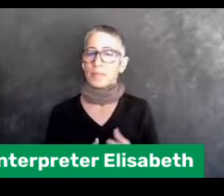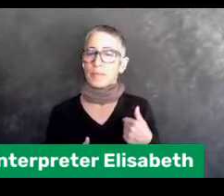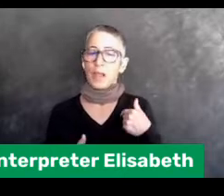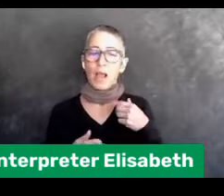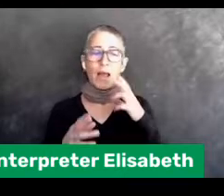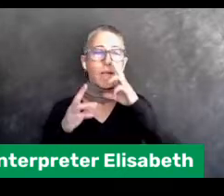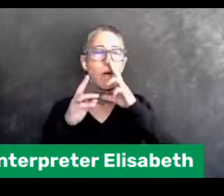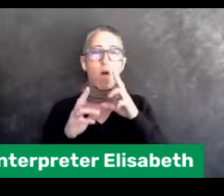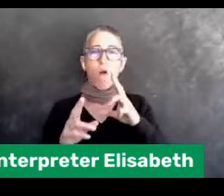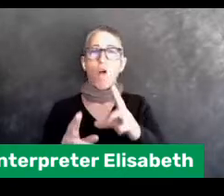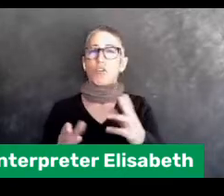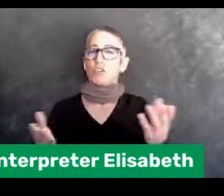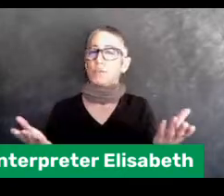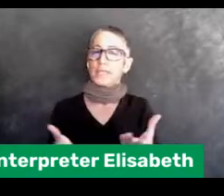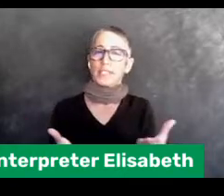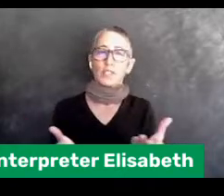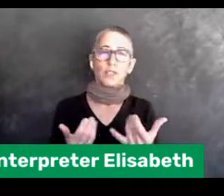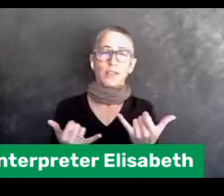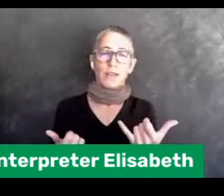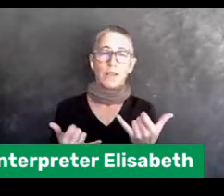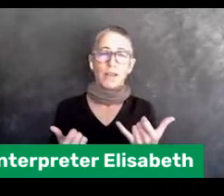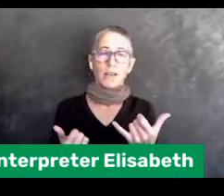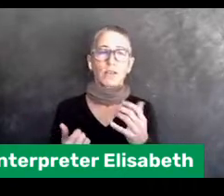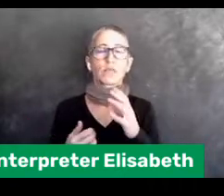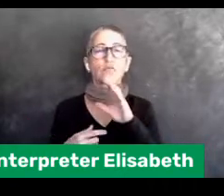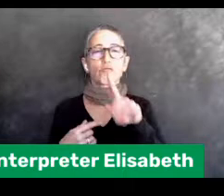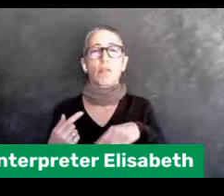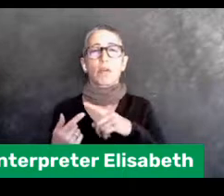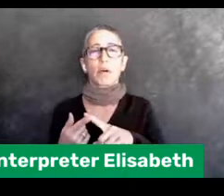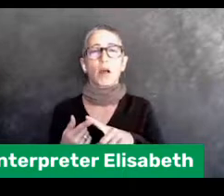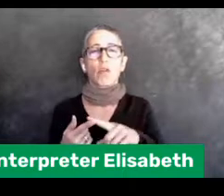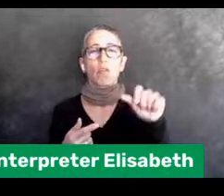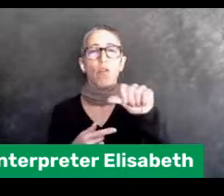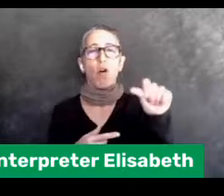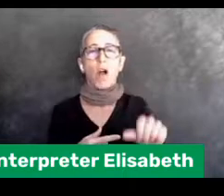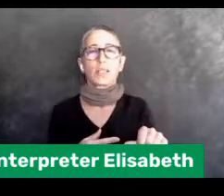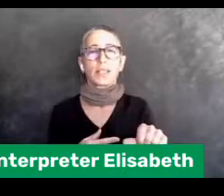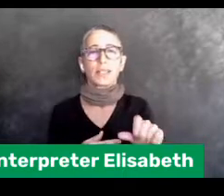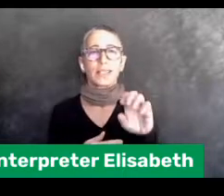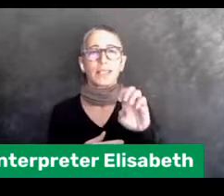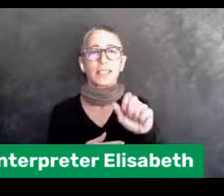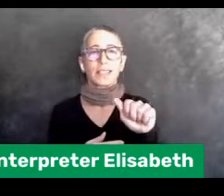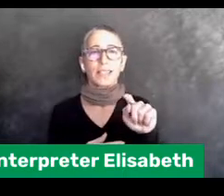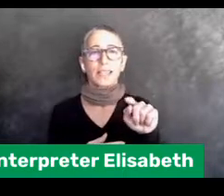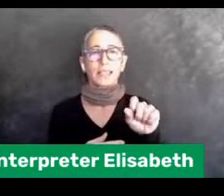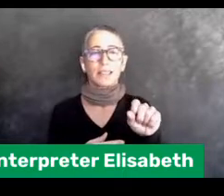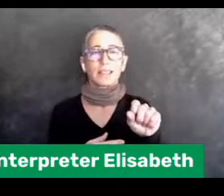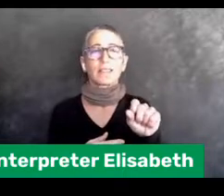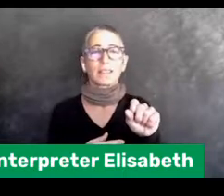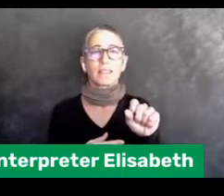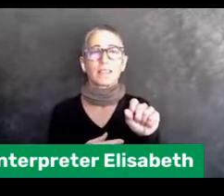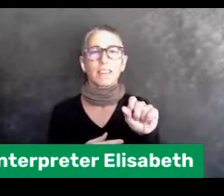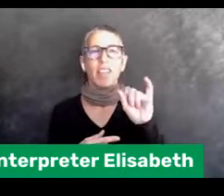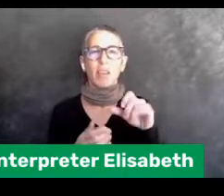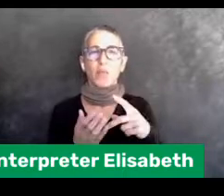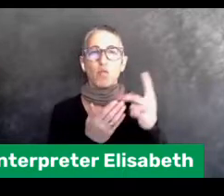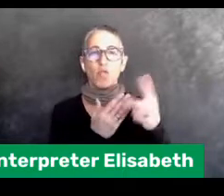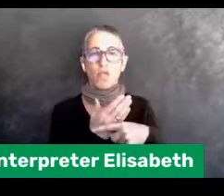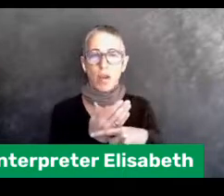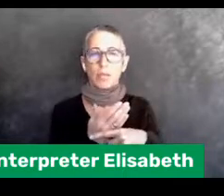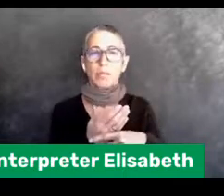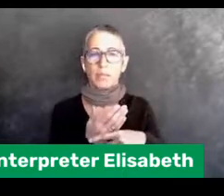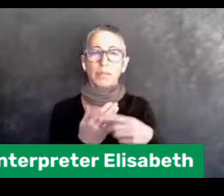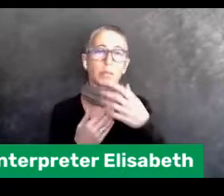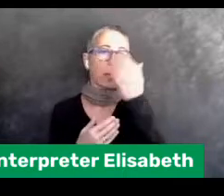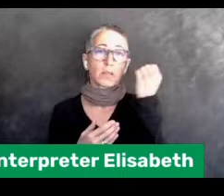here today to talk about the Austin Eats Initiative and how we are helping to grow the number of food resources that we have within our